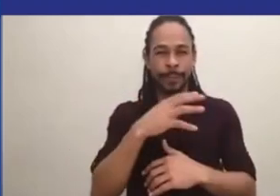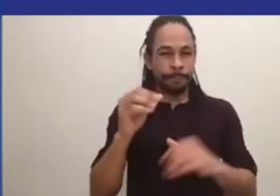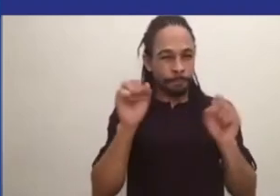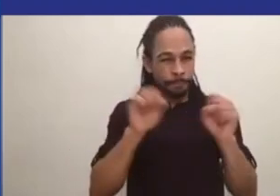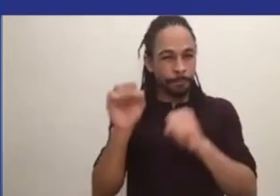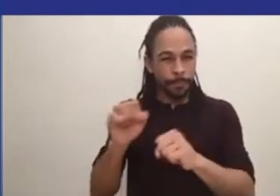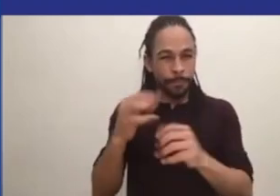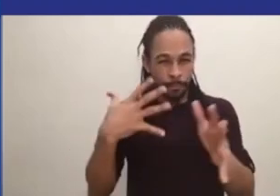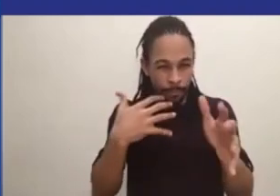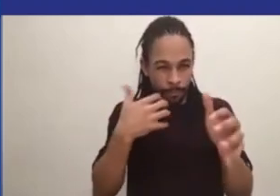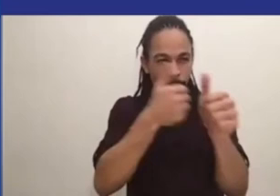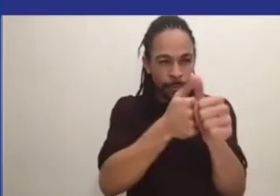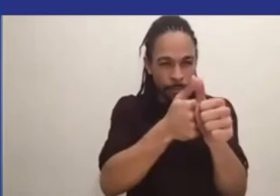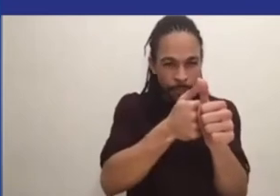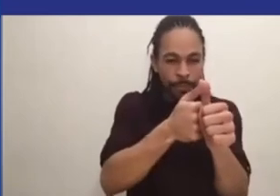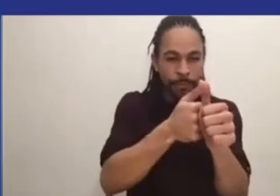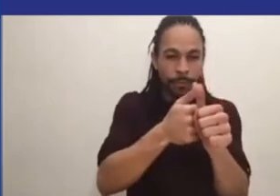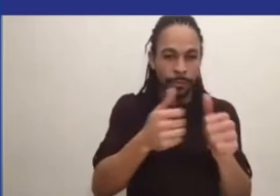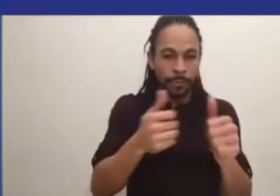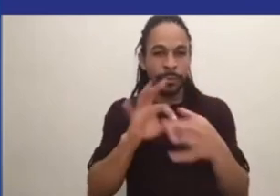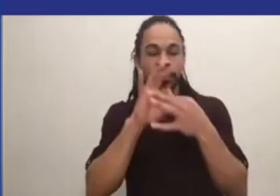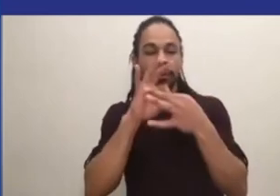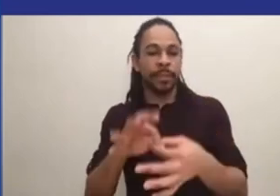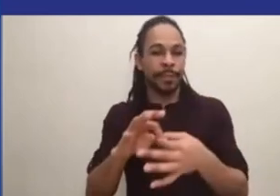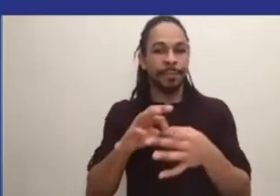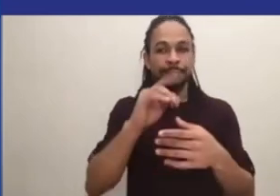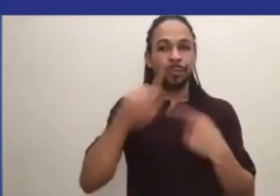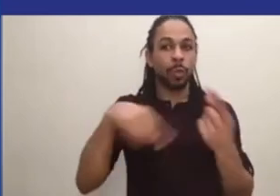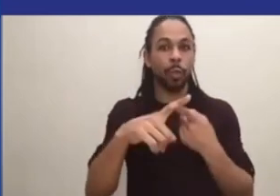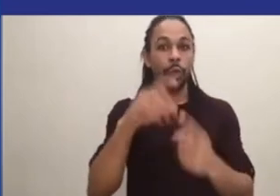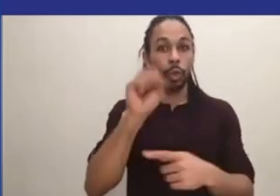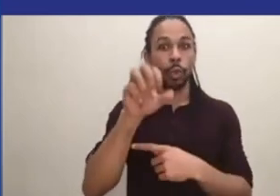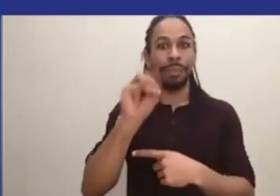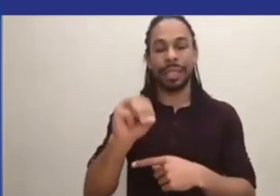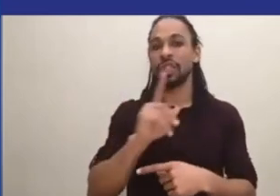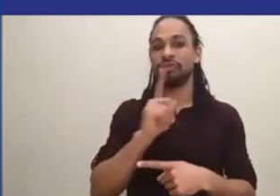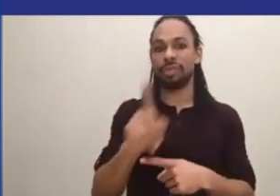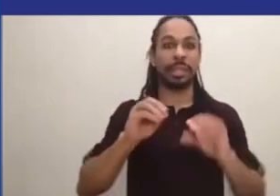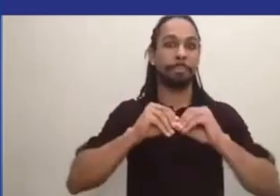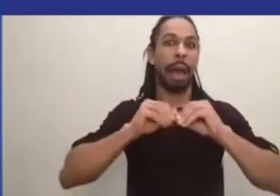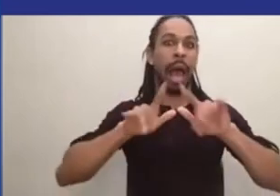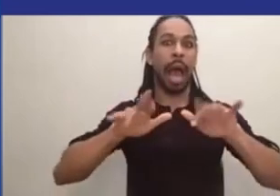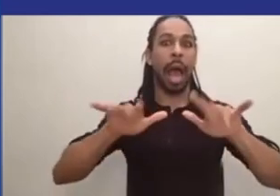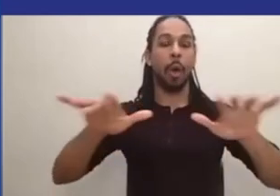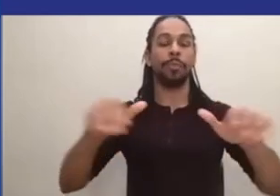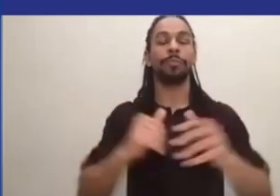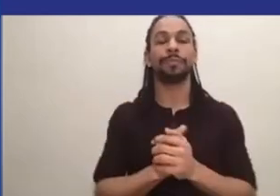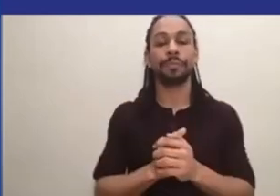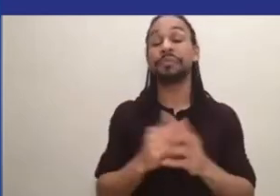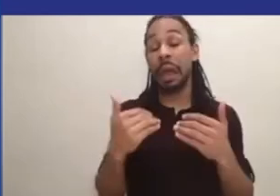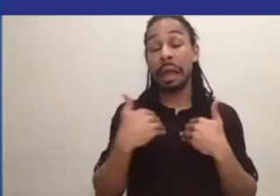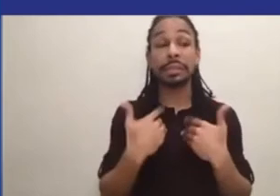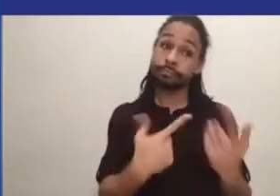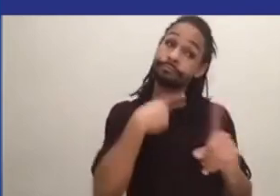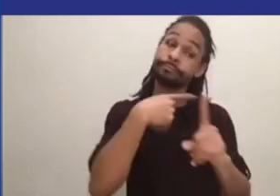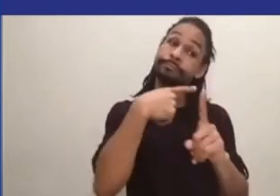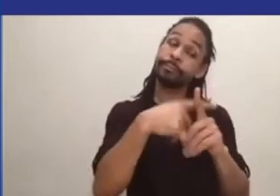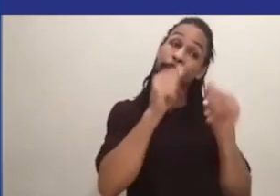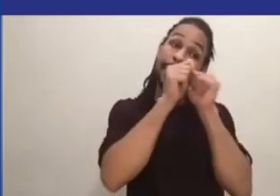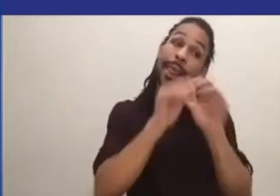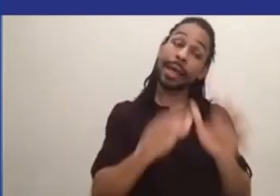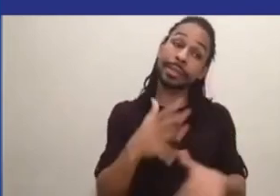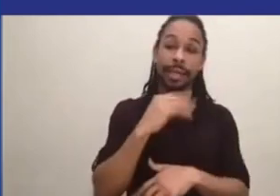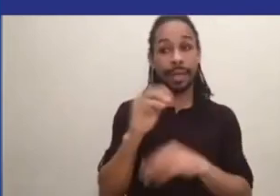follow up on when the whole social media thing came into play. It has its blessings and its amazing things,